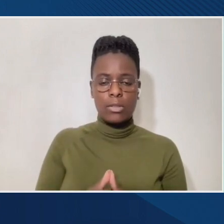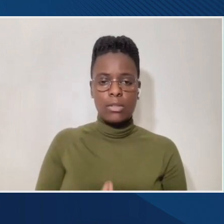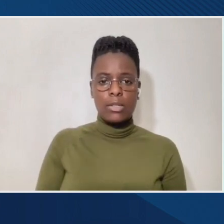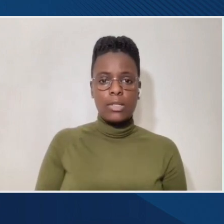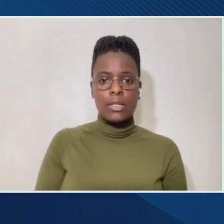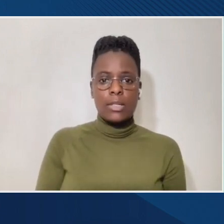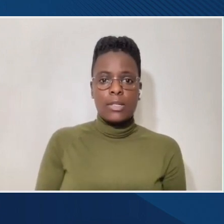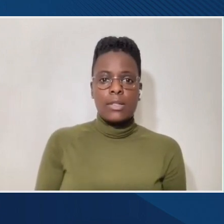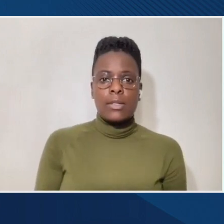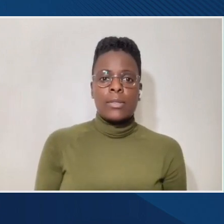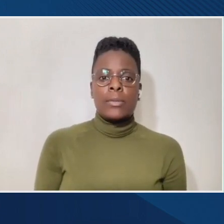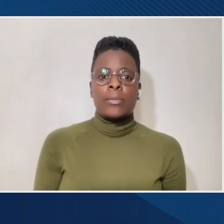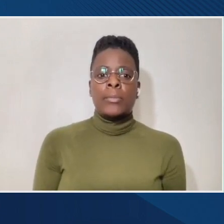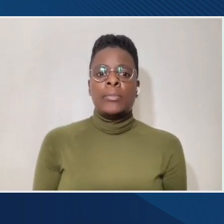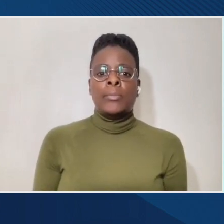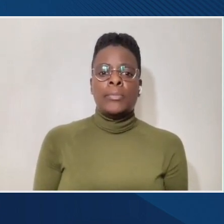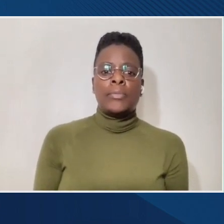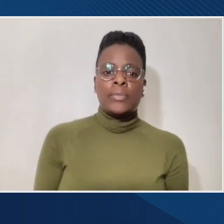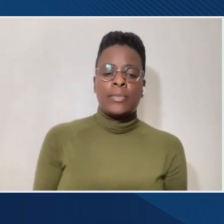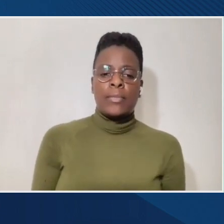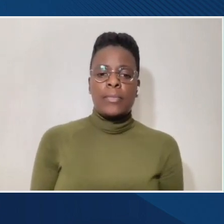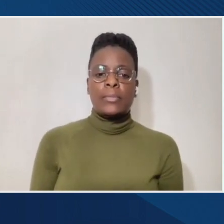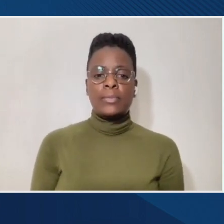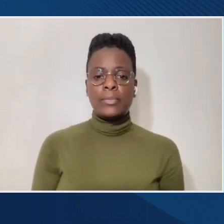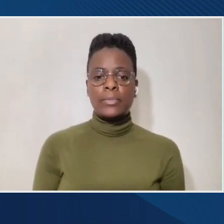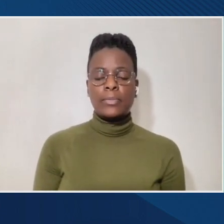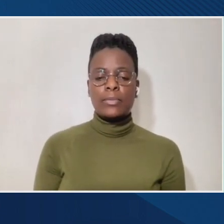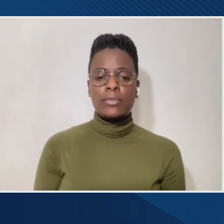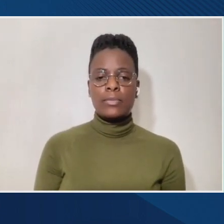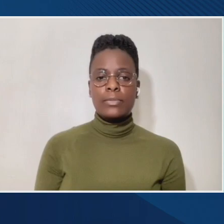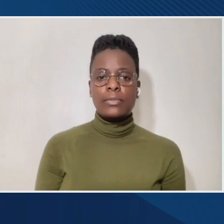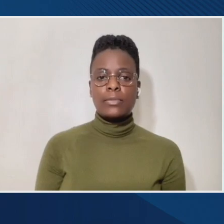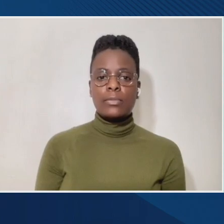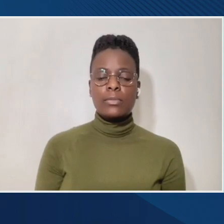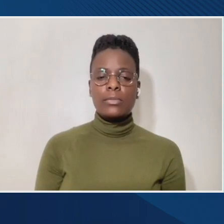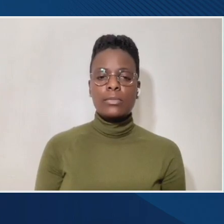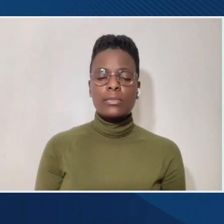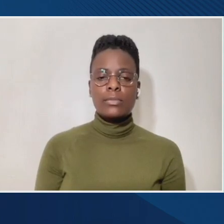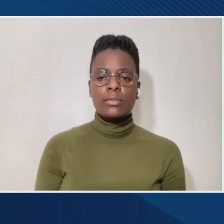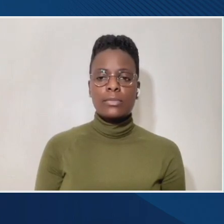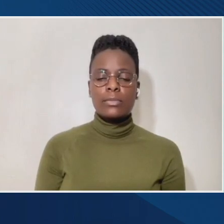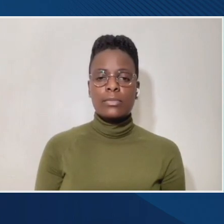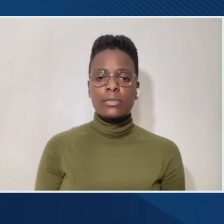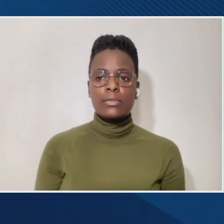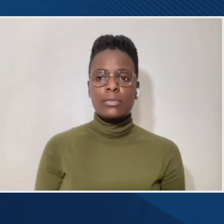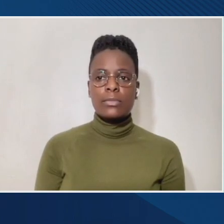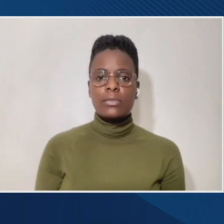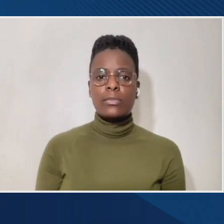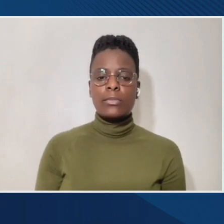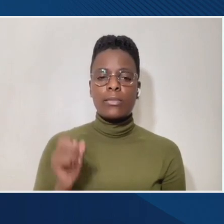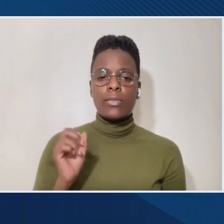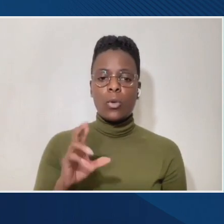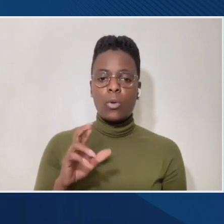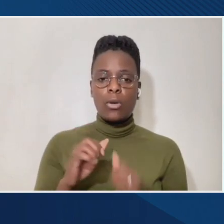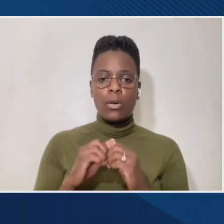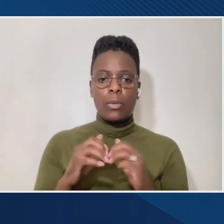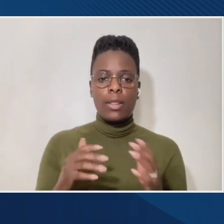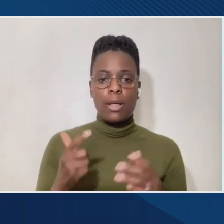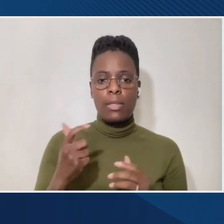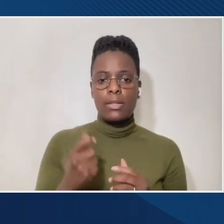Thank you, Aaron. With that being said, are there any additional comments in response to Michael's comments about the proposals as written?